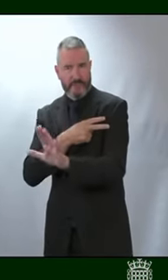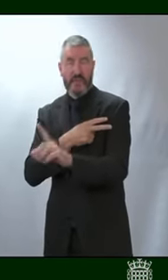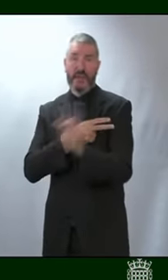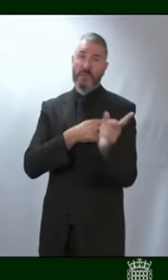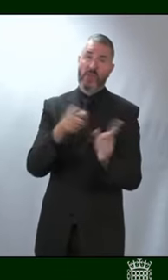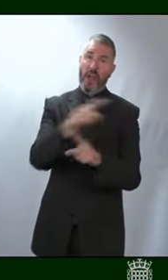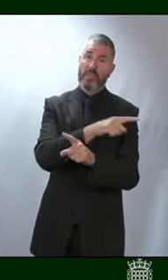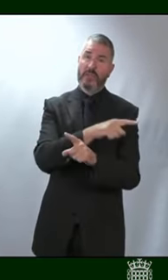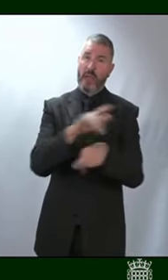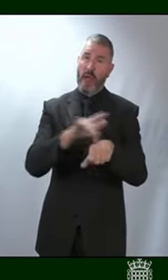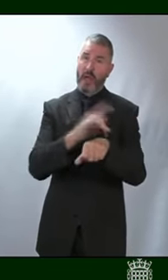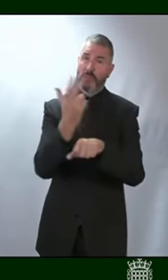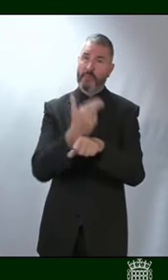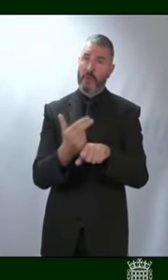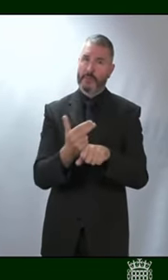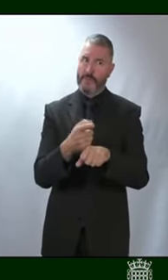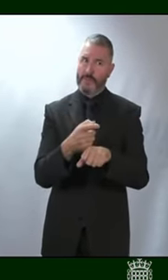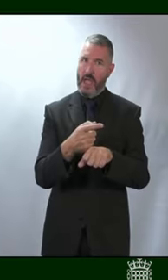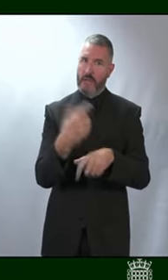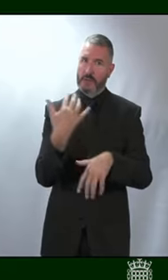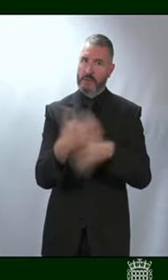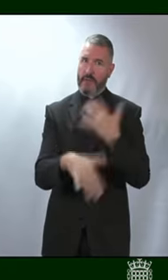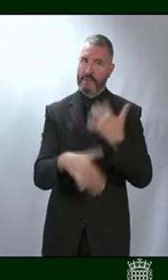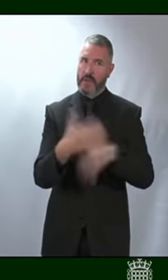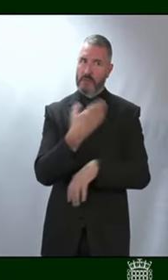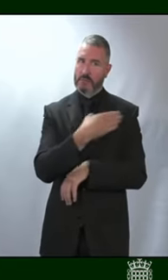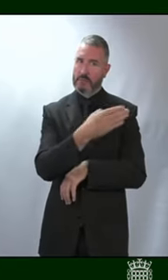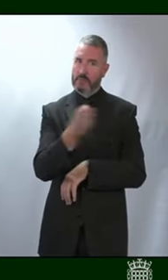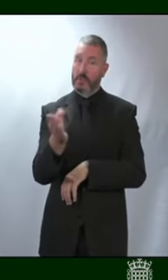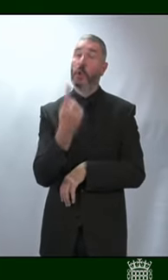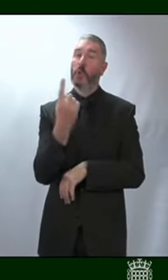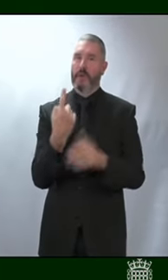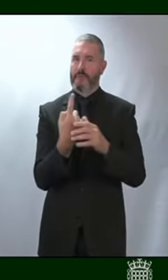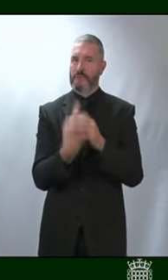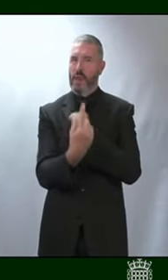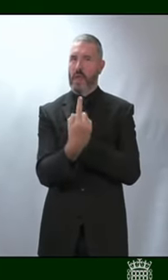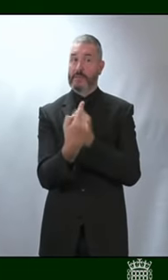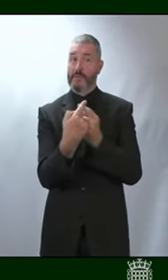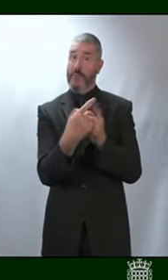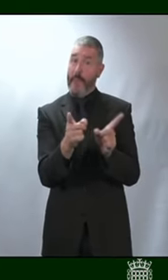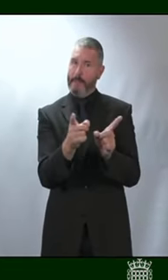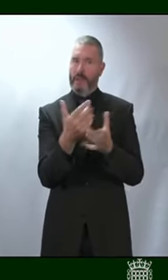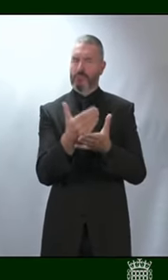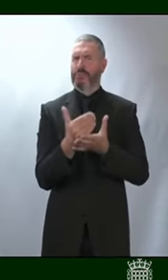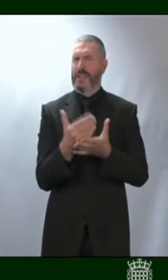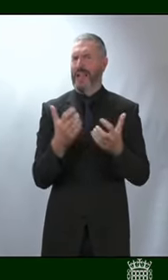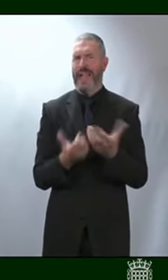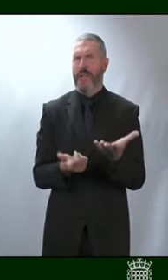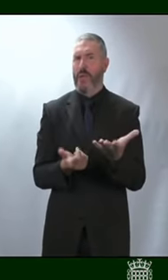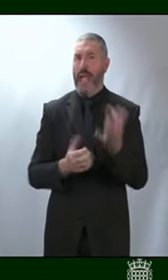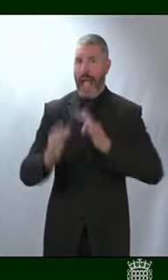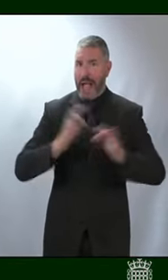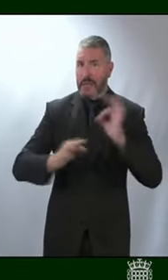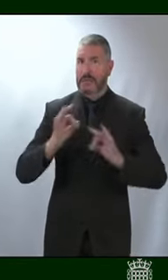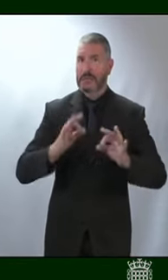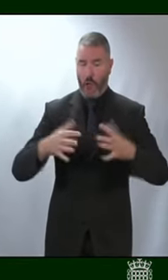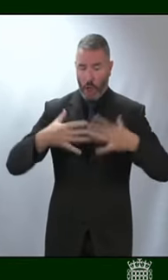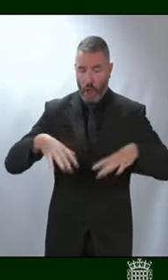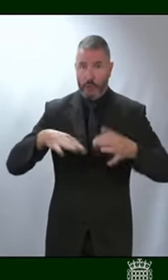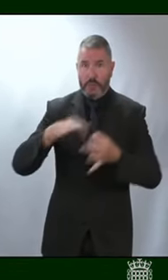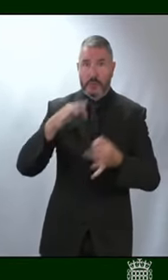through the cracks. And that, Mr. Speaker, are the freelancers. We must do something to protect the freelancers, the actors, the costumiers,